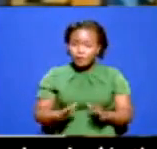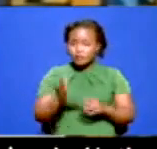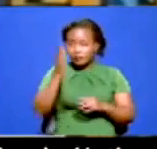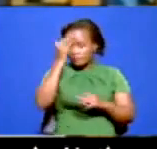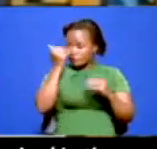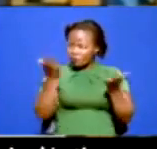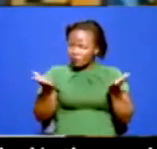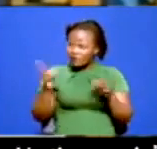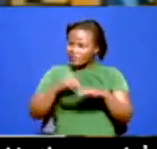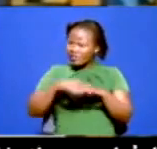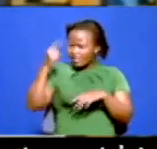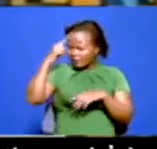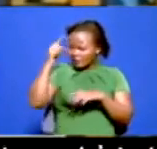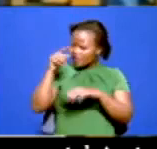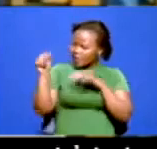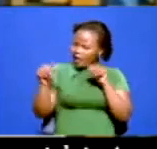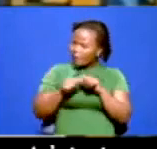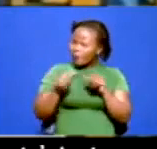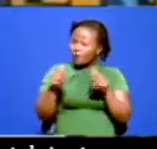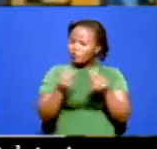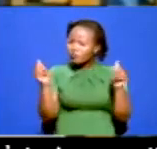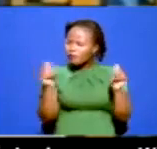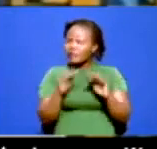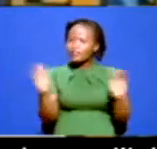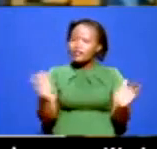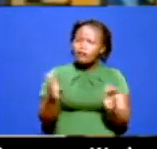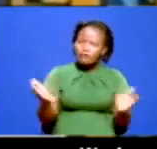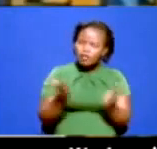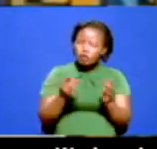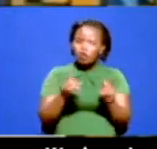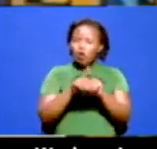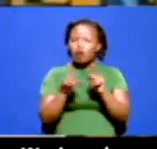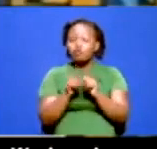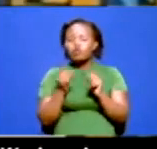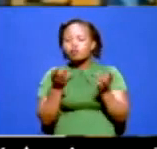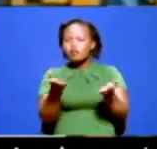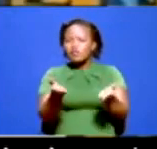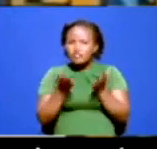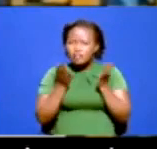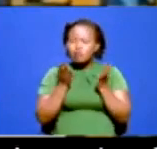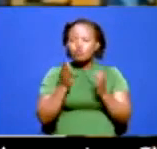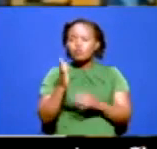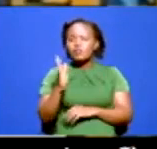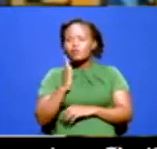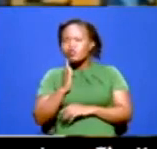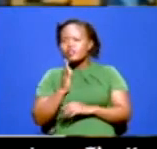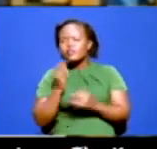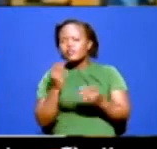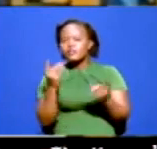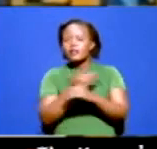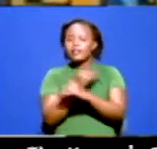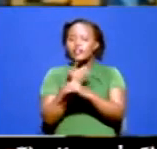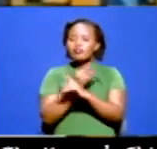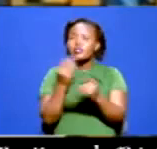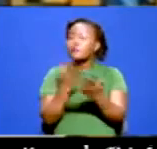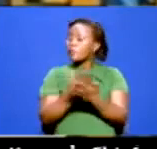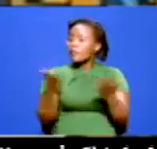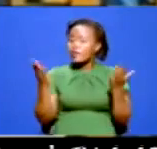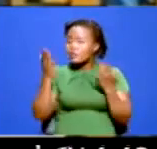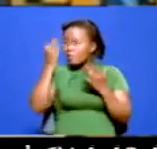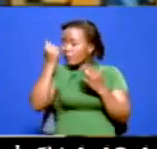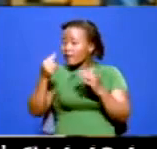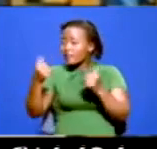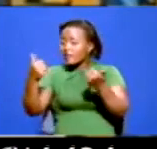warfare and the need to securitize certain products, because anyone could